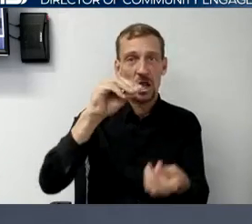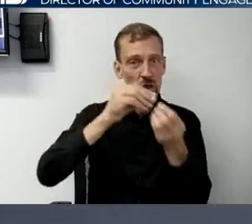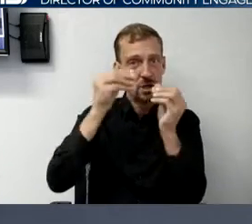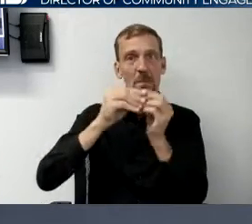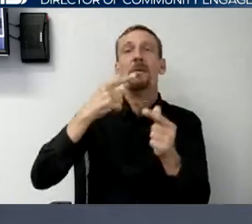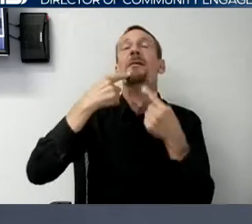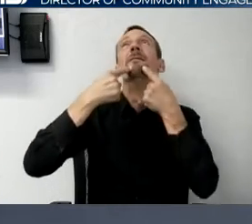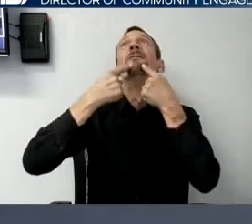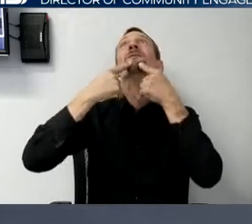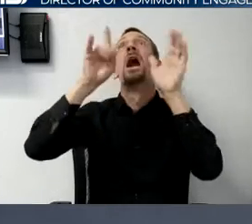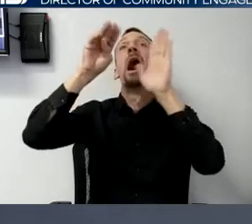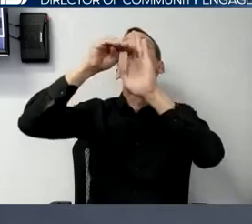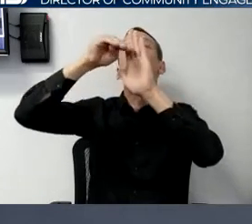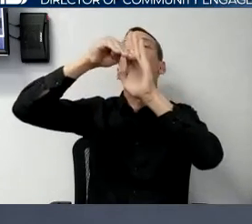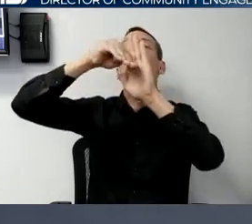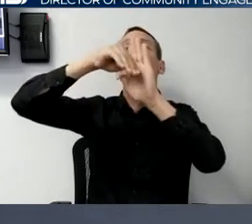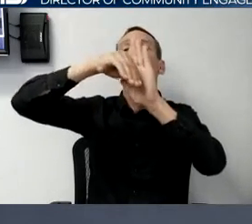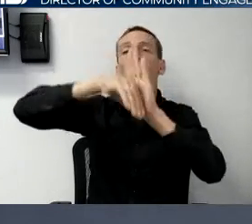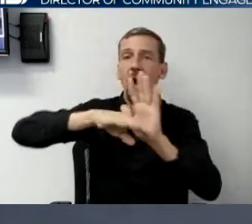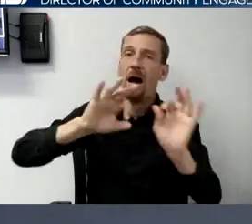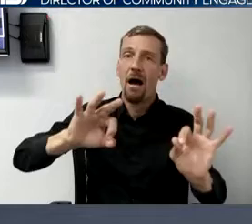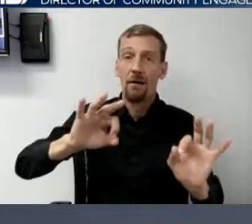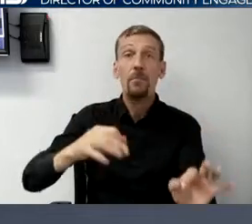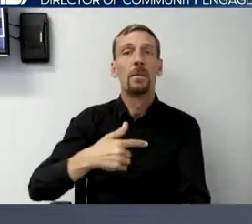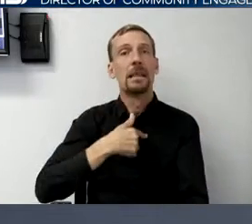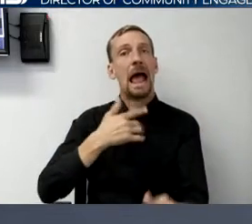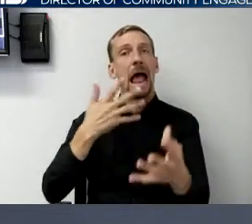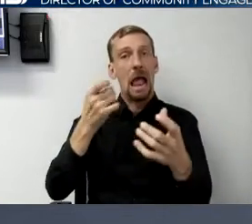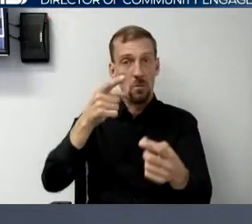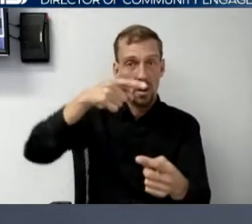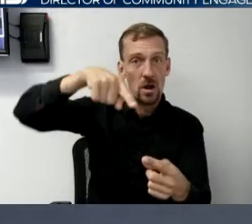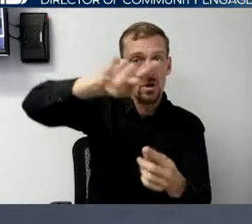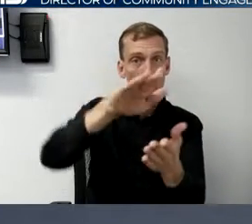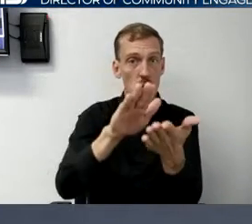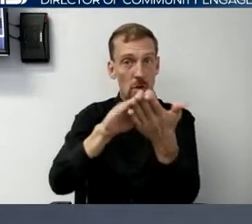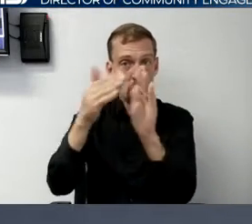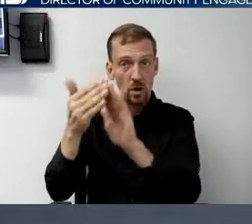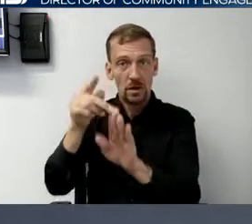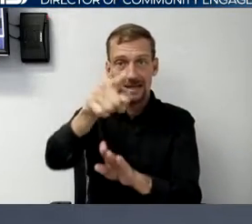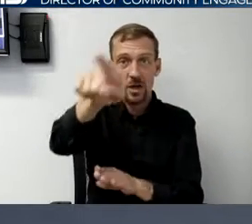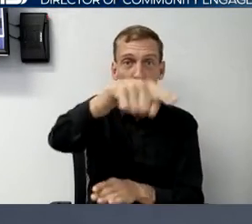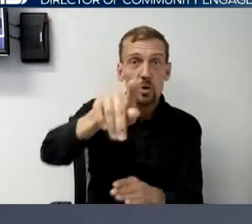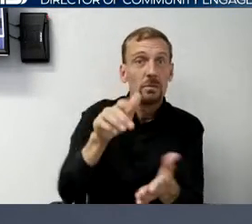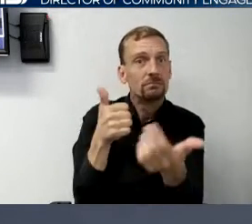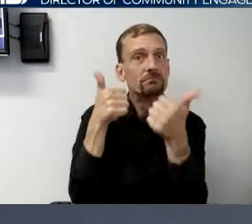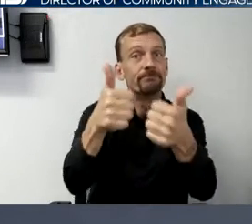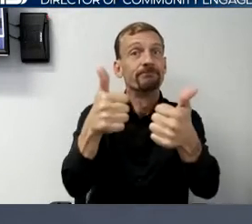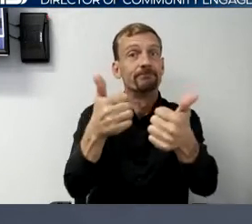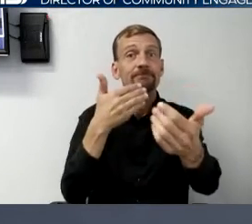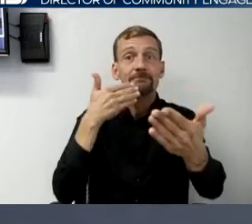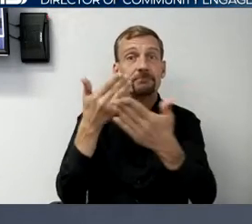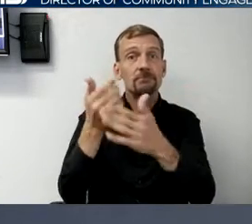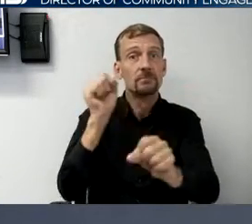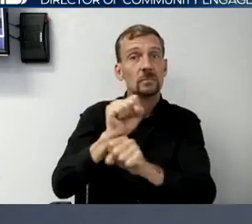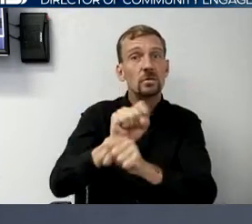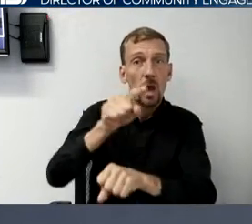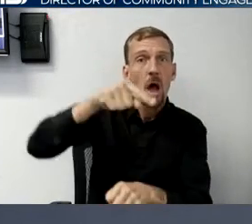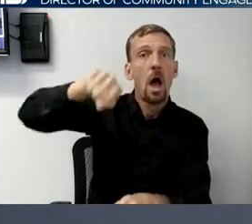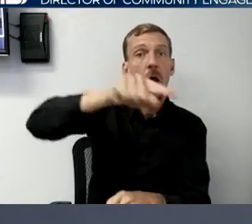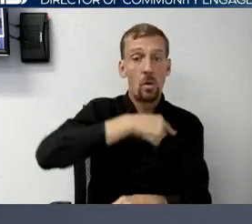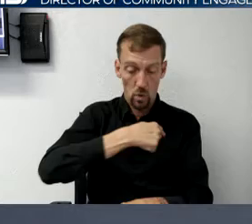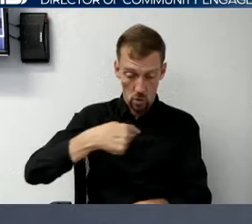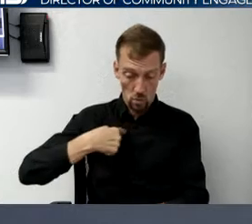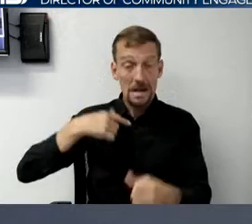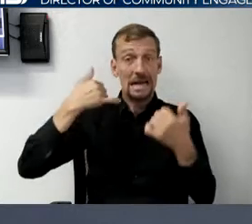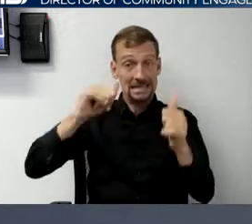decline. Right. And I really want to give the community the thumbs up for, as we get out more and we are socializing,